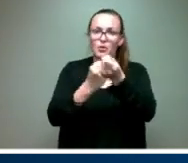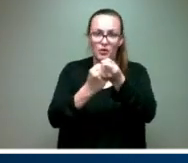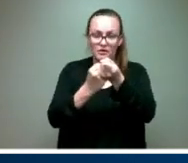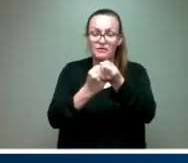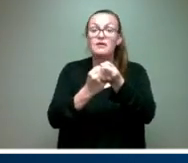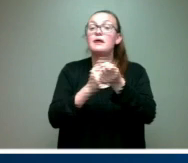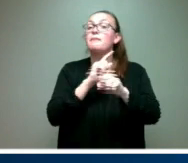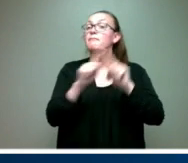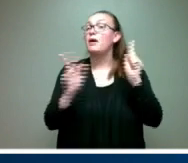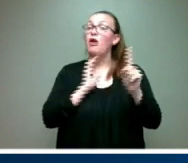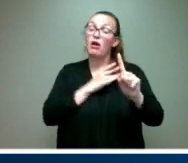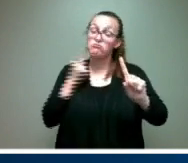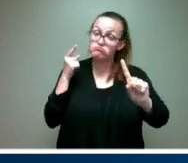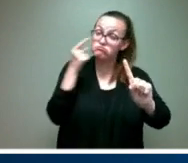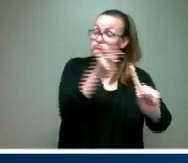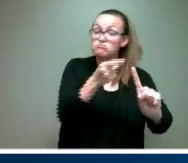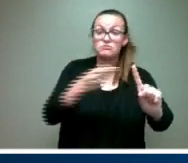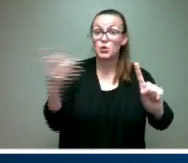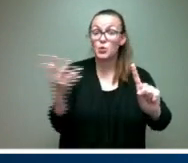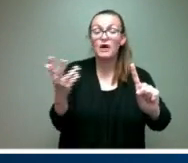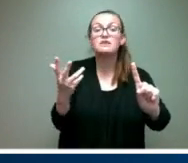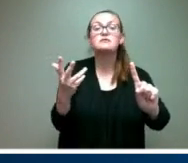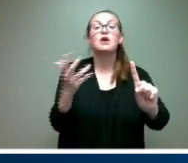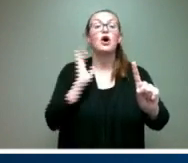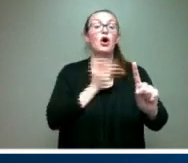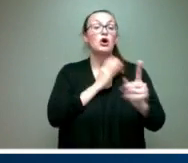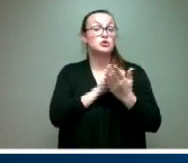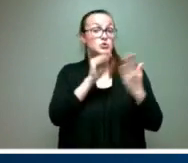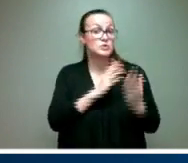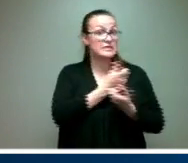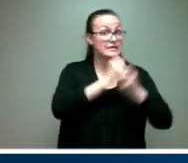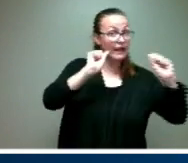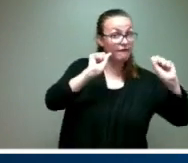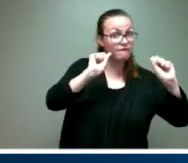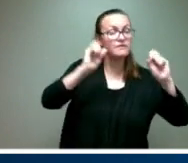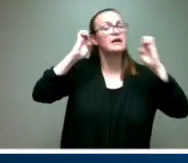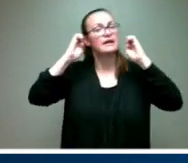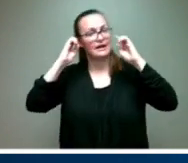safe and educated, it's right there on that website,